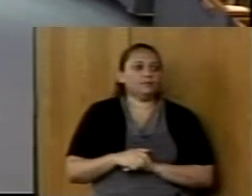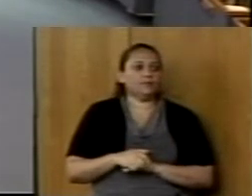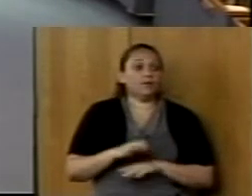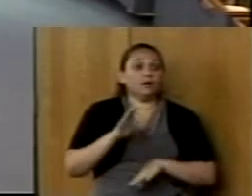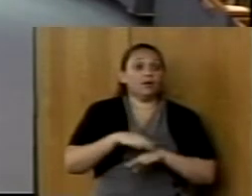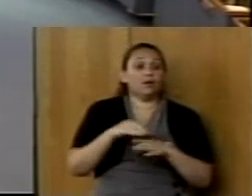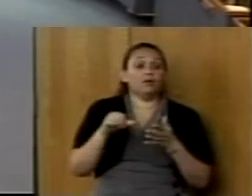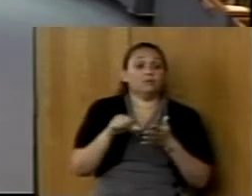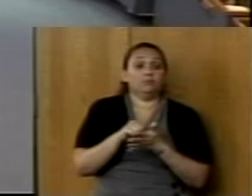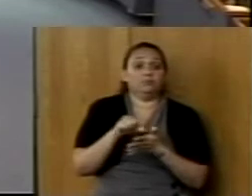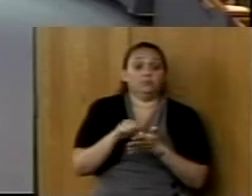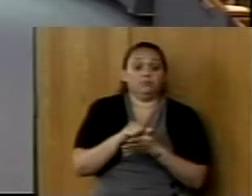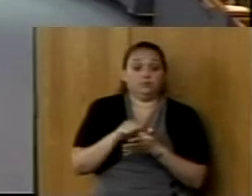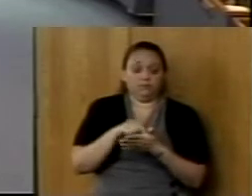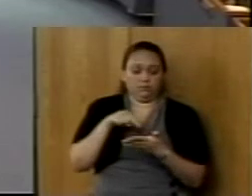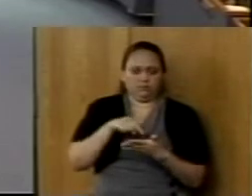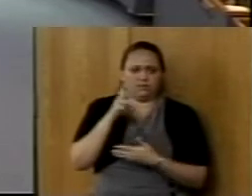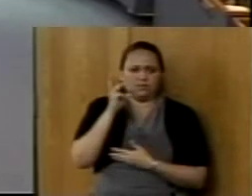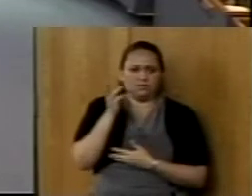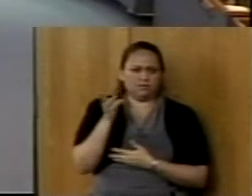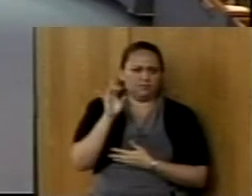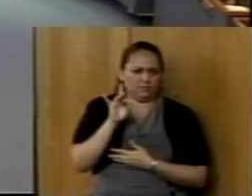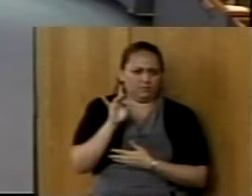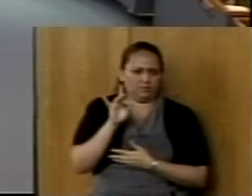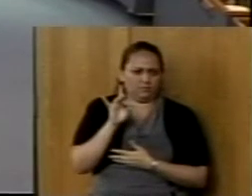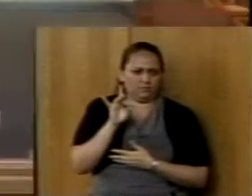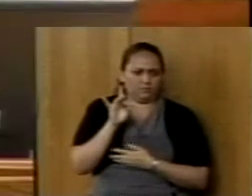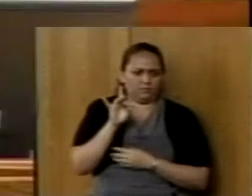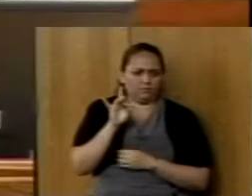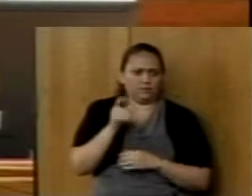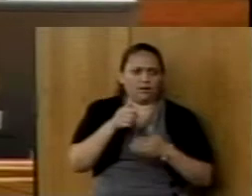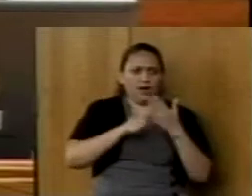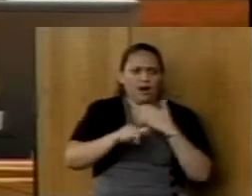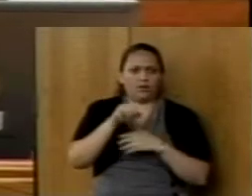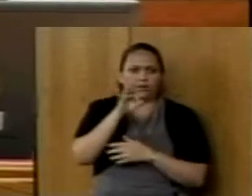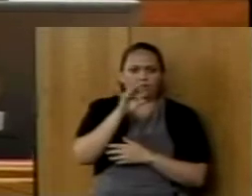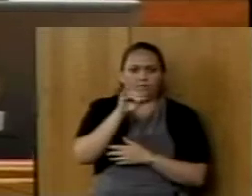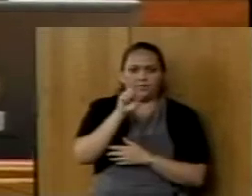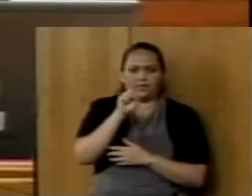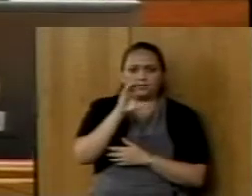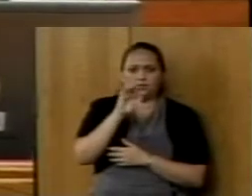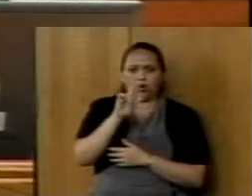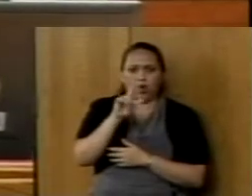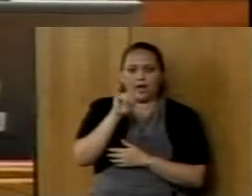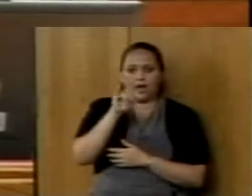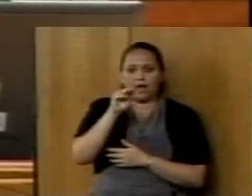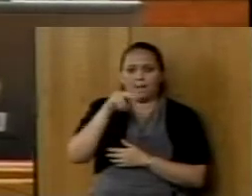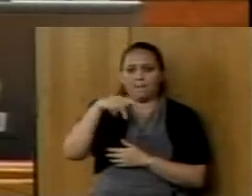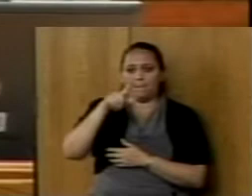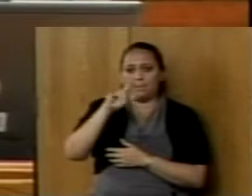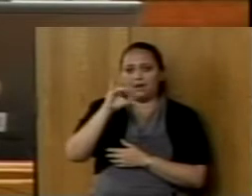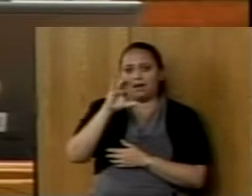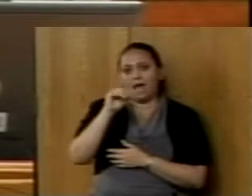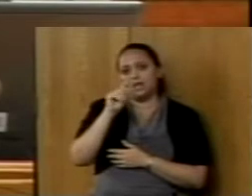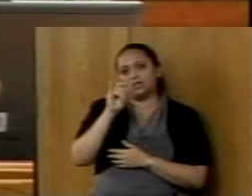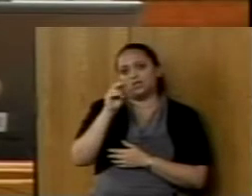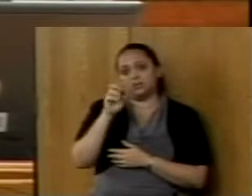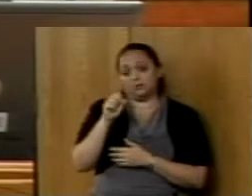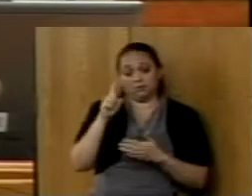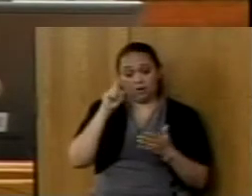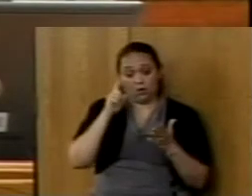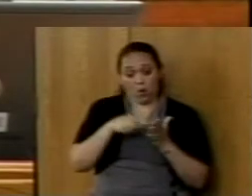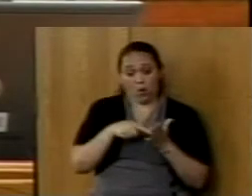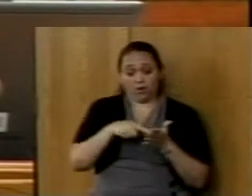On page right here in the page 68, under fiscal implications, it's noted that it's